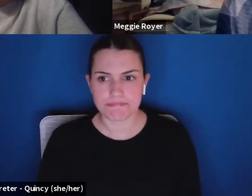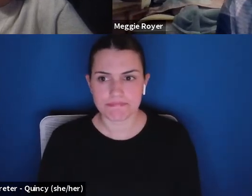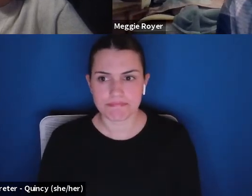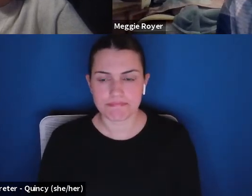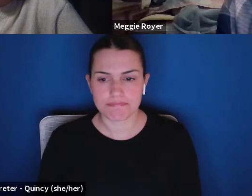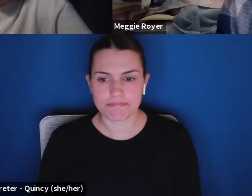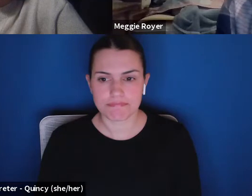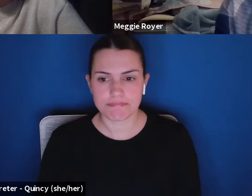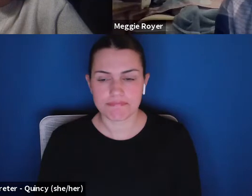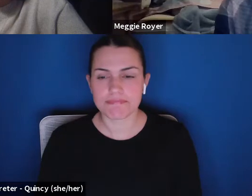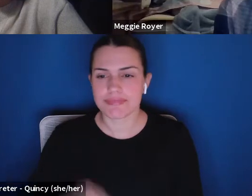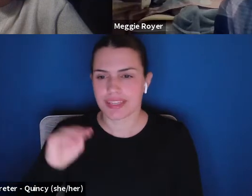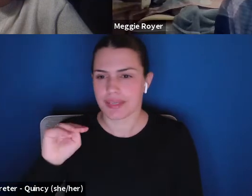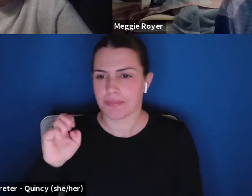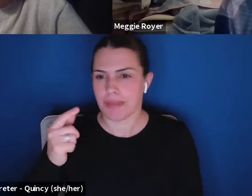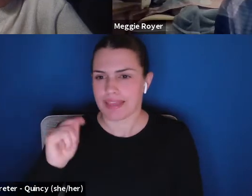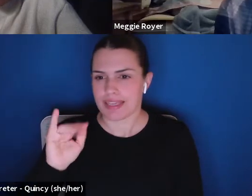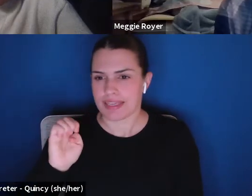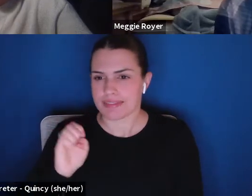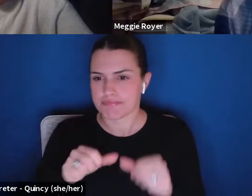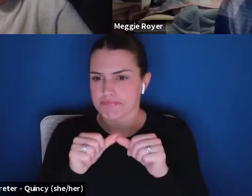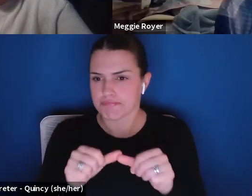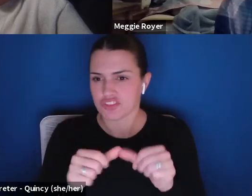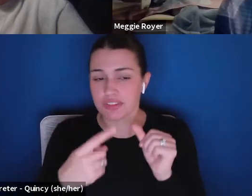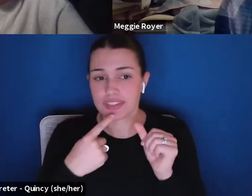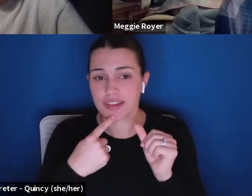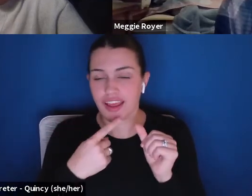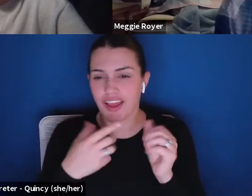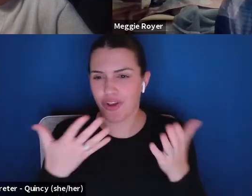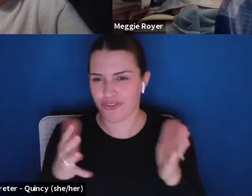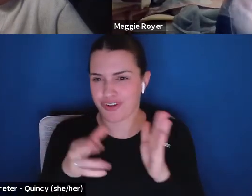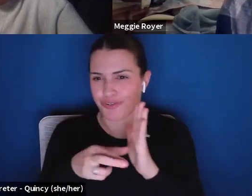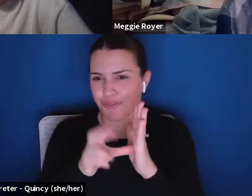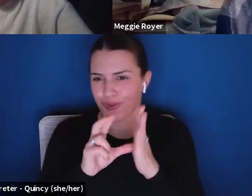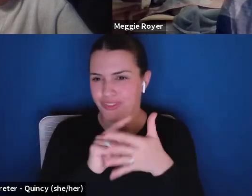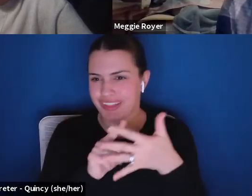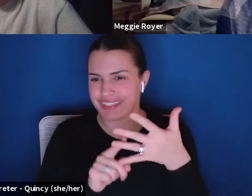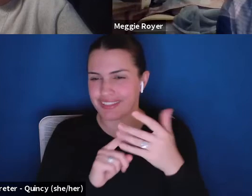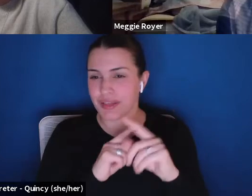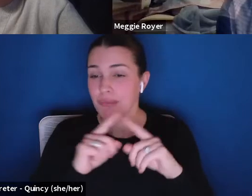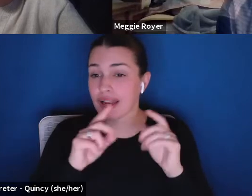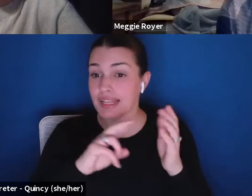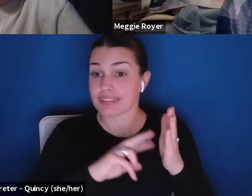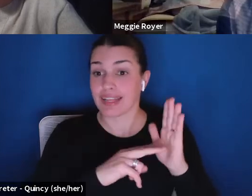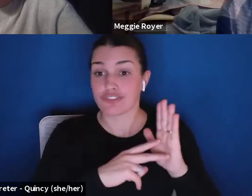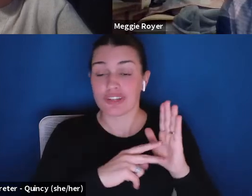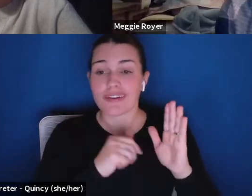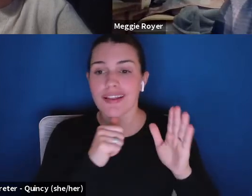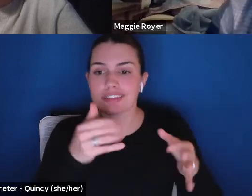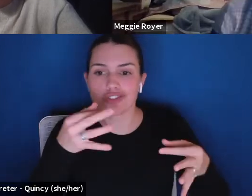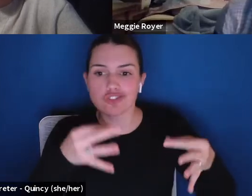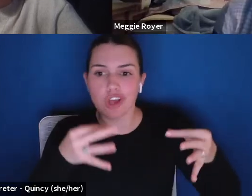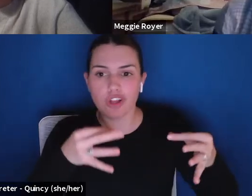And I kind of already went over some of these things, but just reiterating that intention setting doesn't judge behaviors as good or bad.